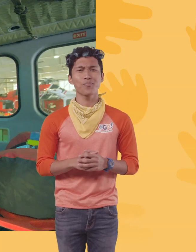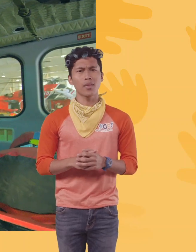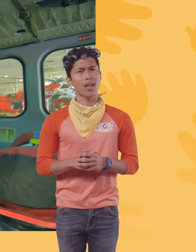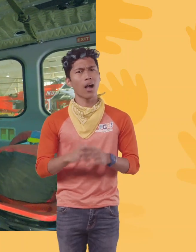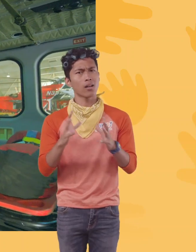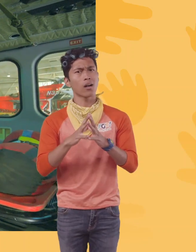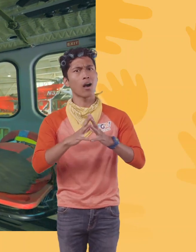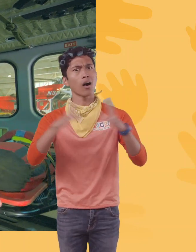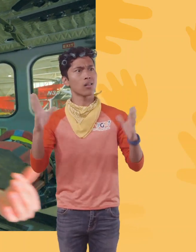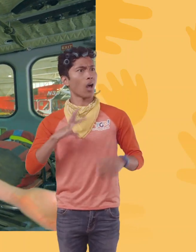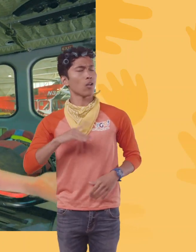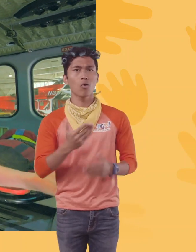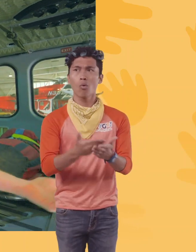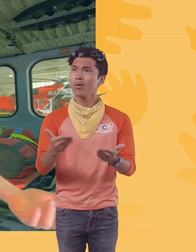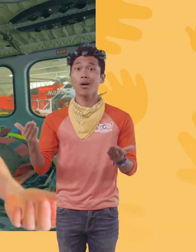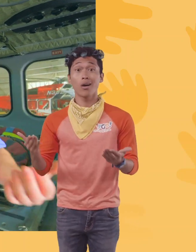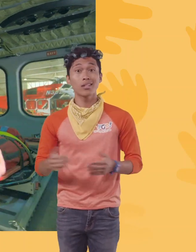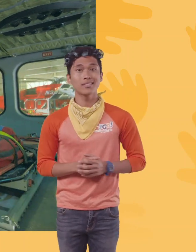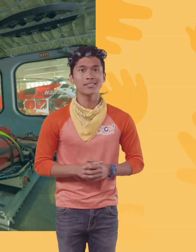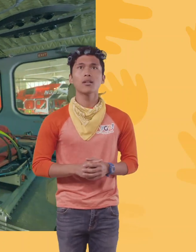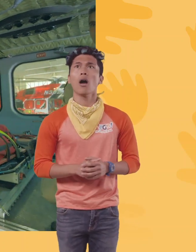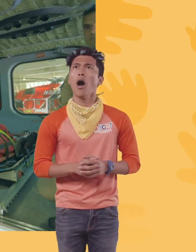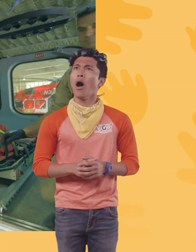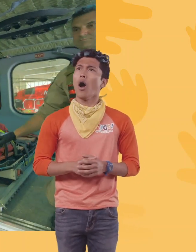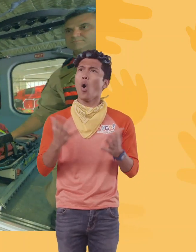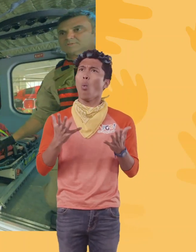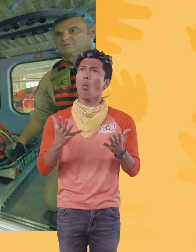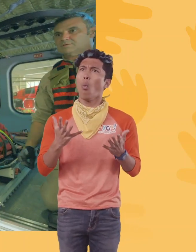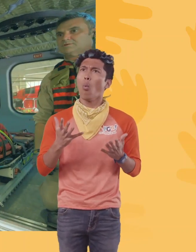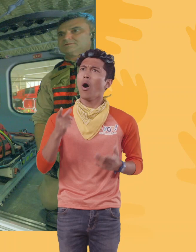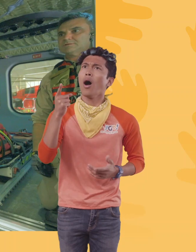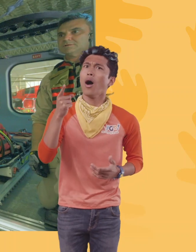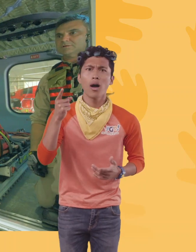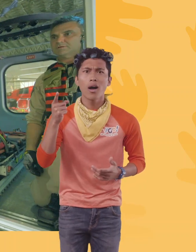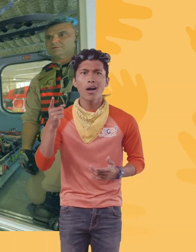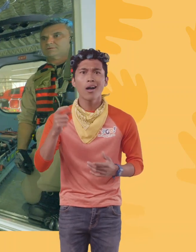helicopter. Whoa, so many cool things. Whoa!